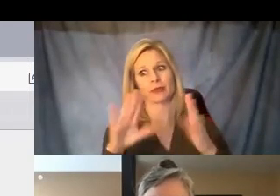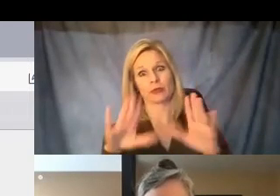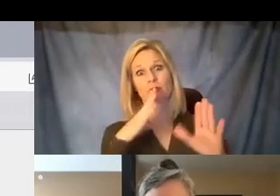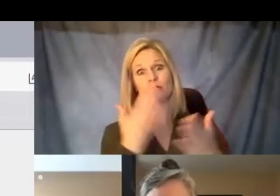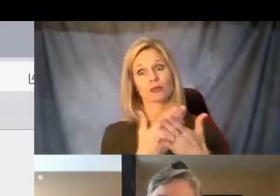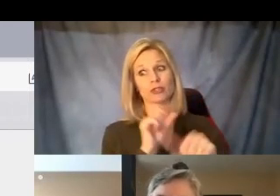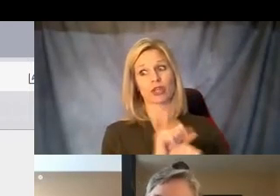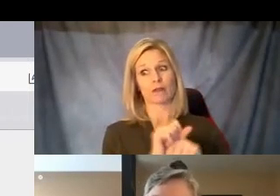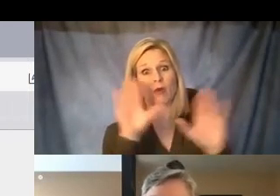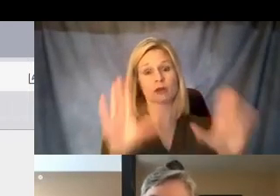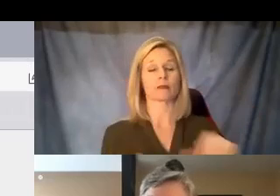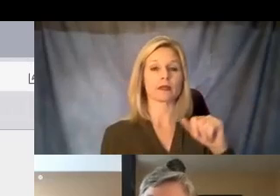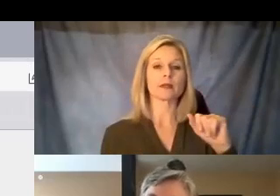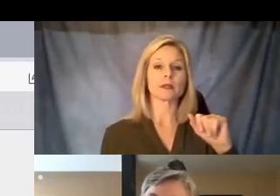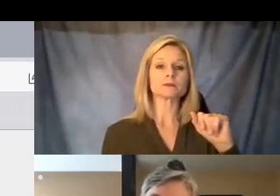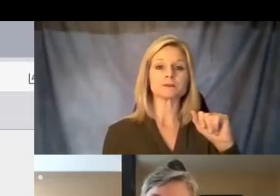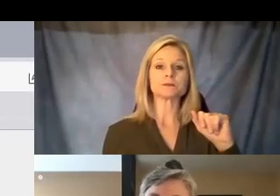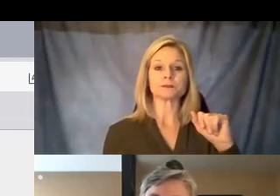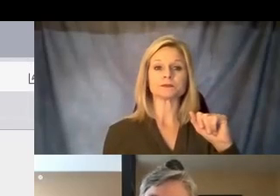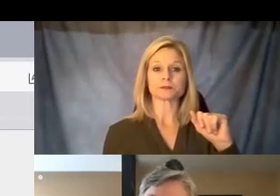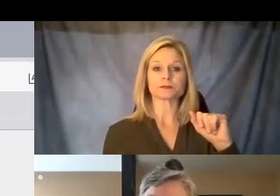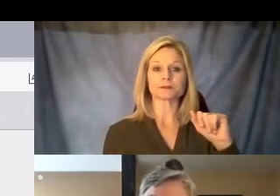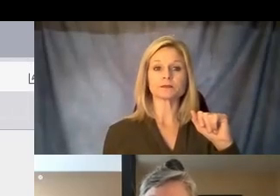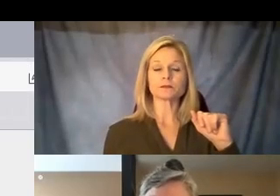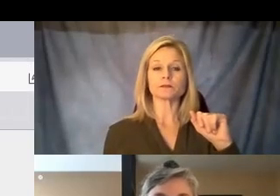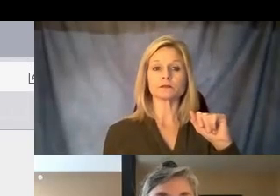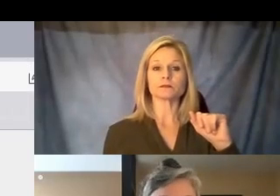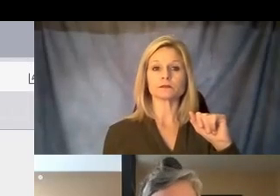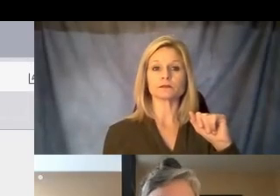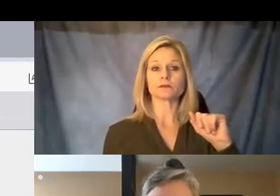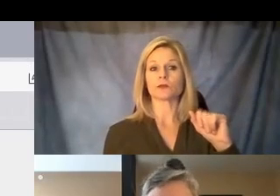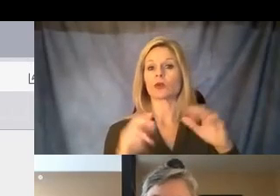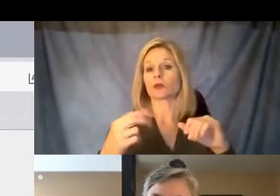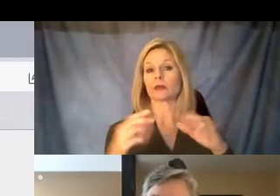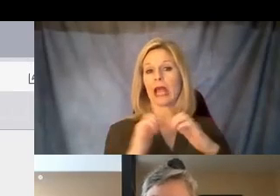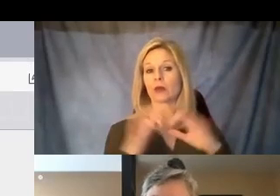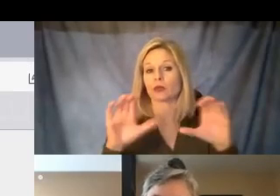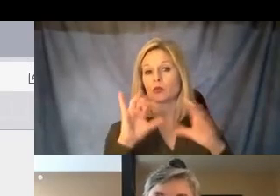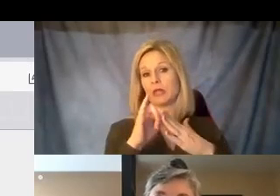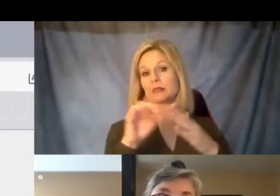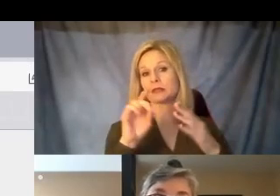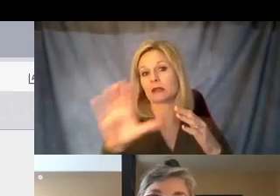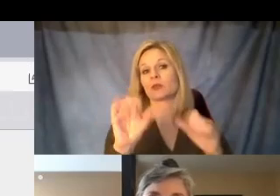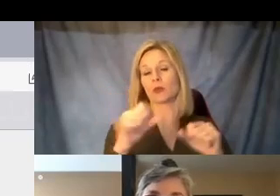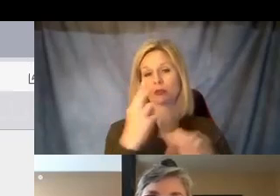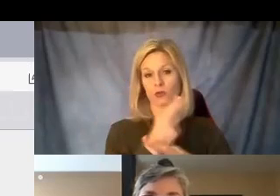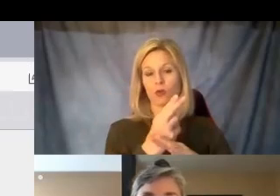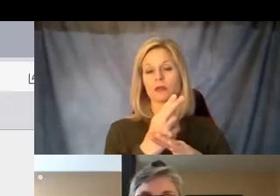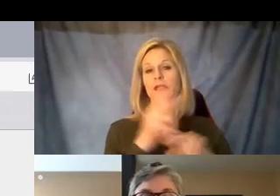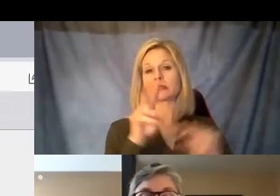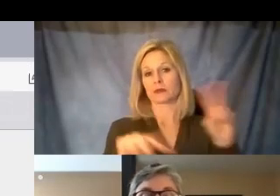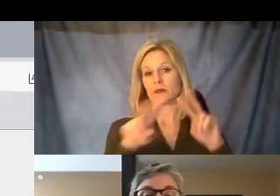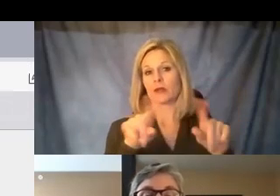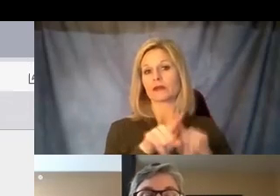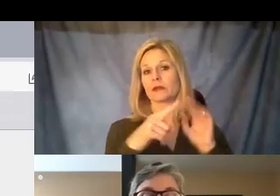this. So there are how-to documents on our website that you can look at as models. You'll notice in all of them,